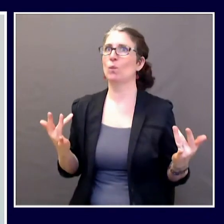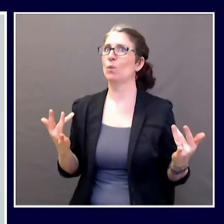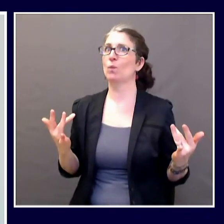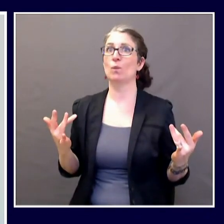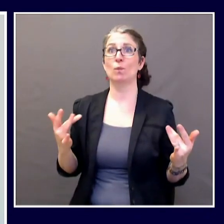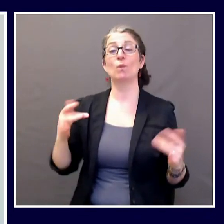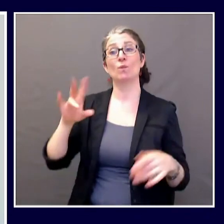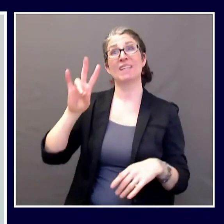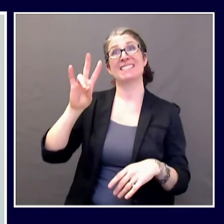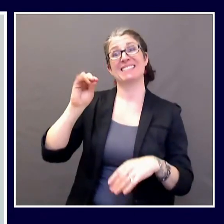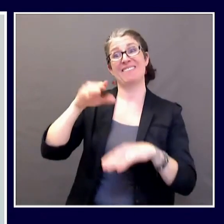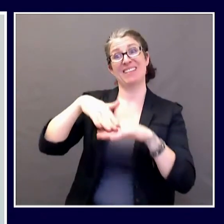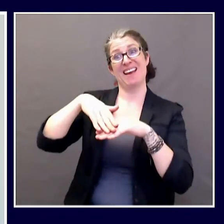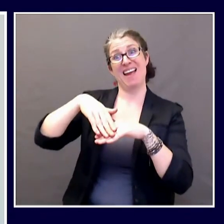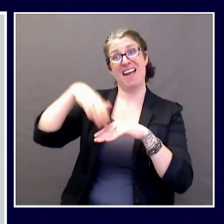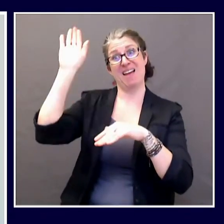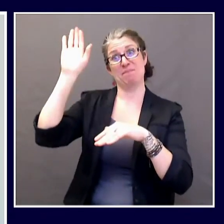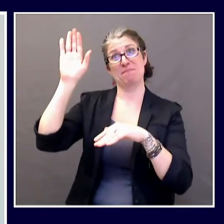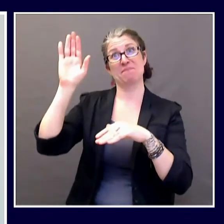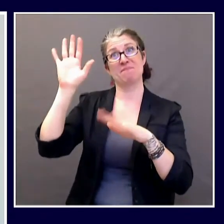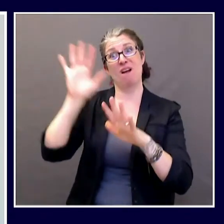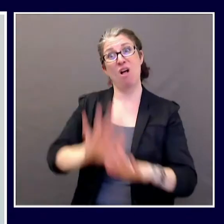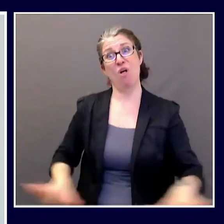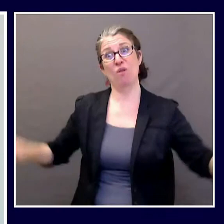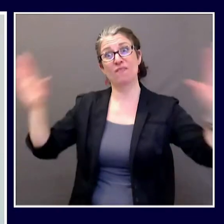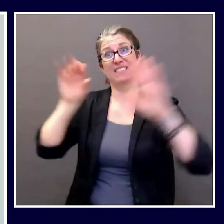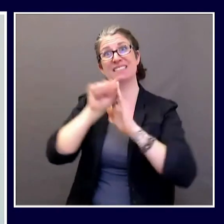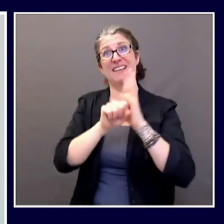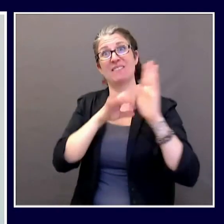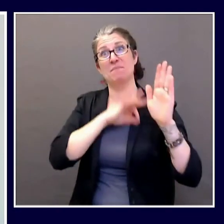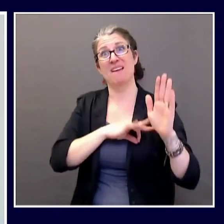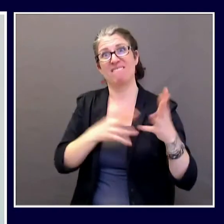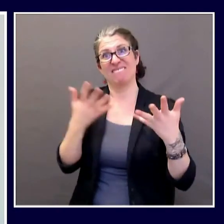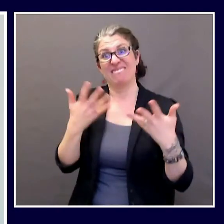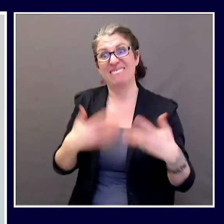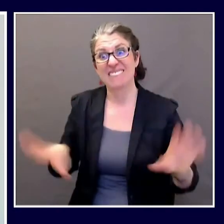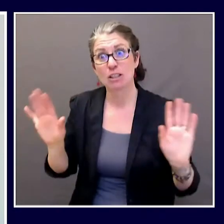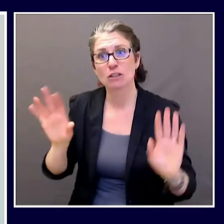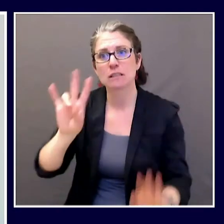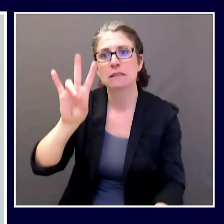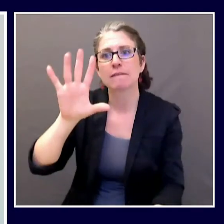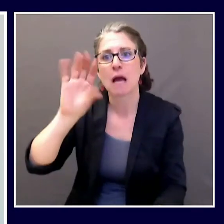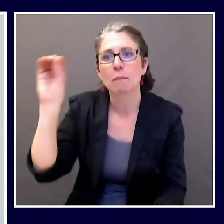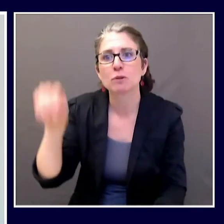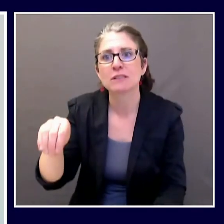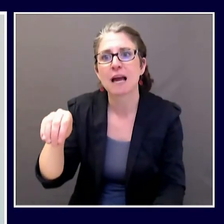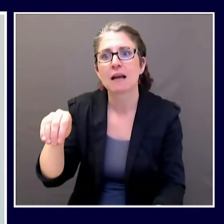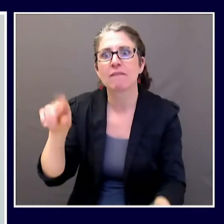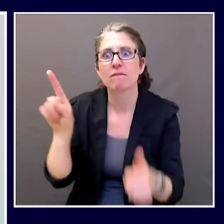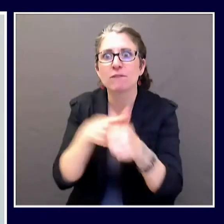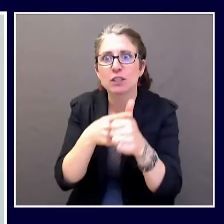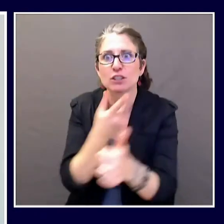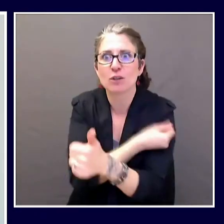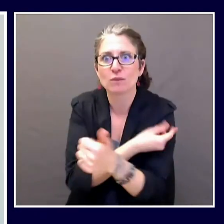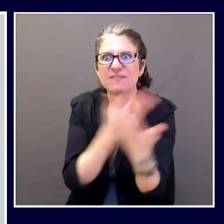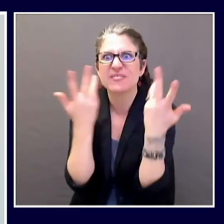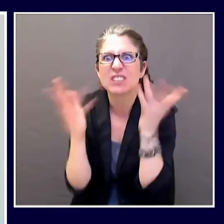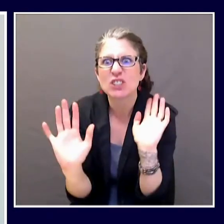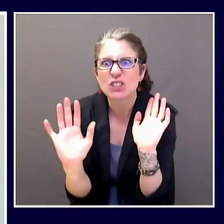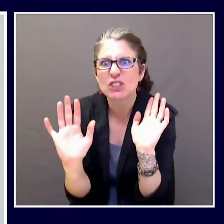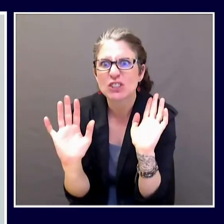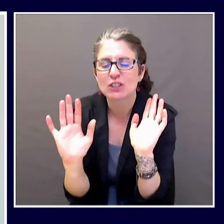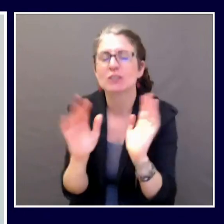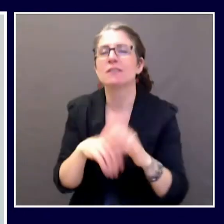first dose, which is exciting. But who are those 25%, and why haven't they gotten their doses? So I think when we get